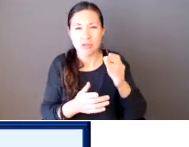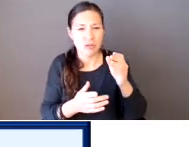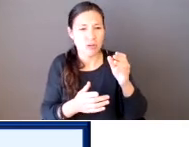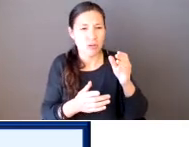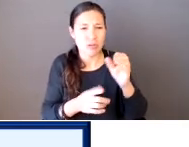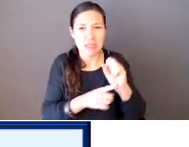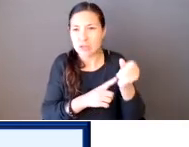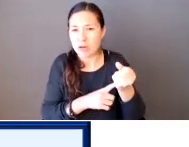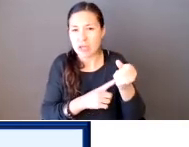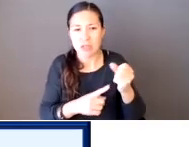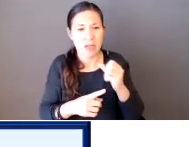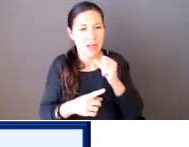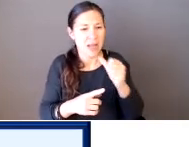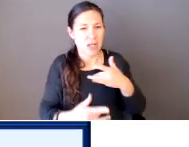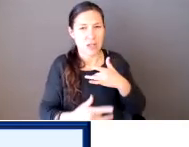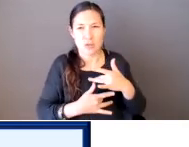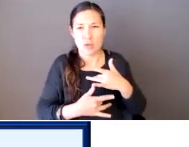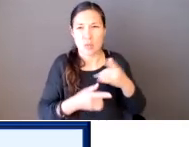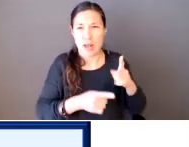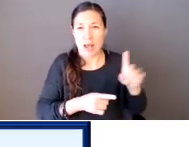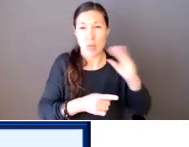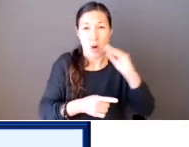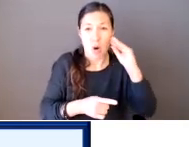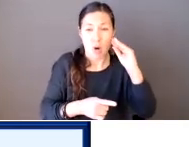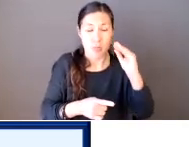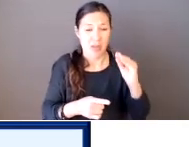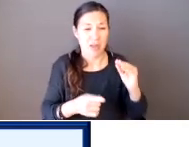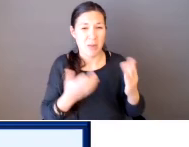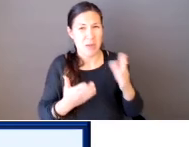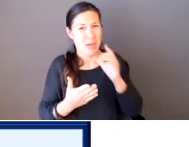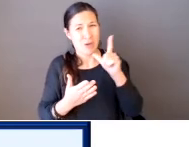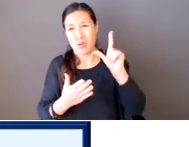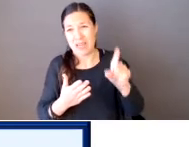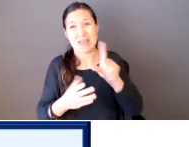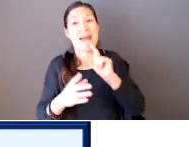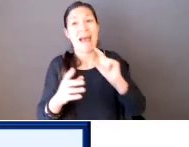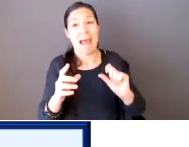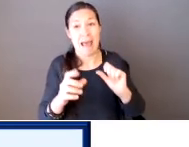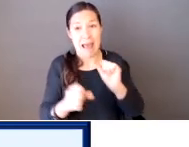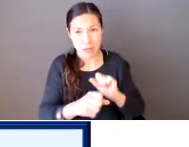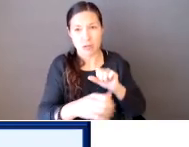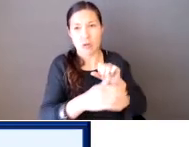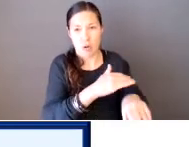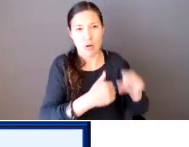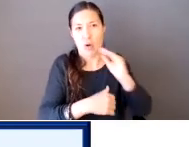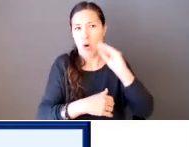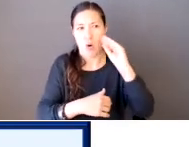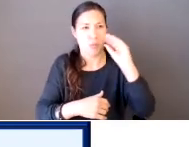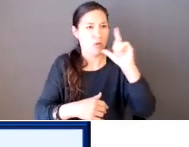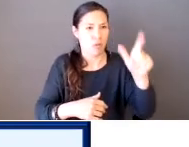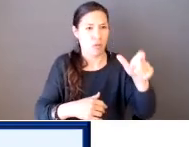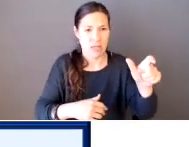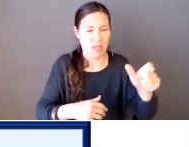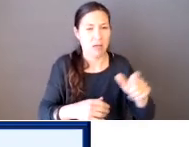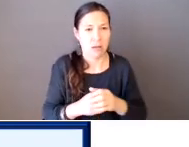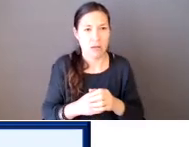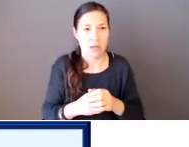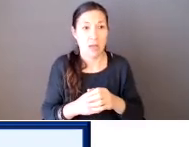condition, that wouldn't have been a priority visit for the protective worker, especially in the beginning of last year.